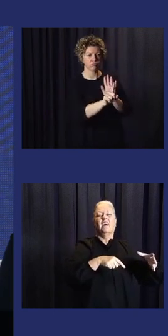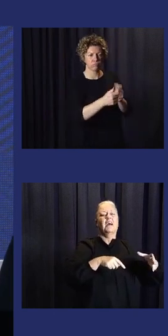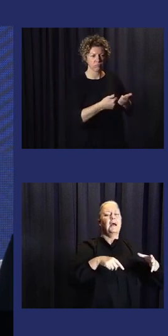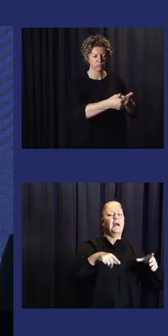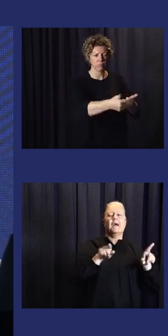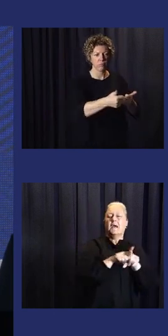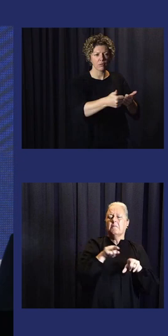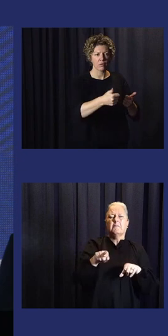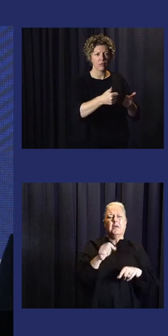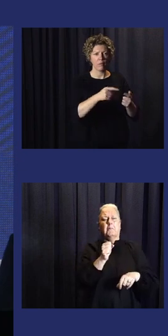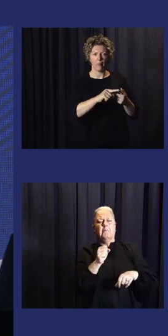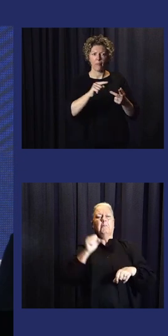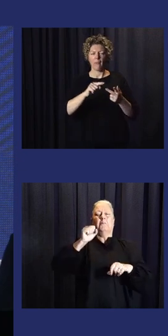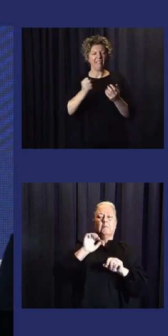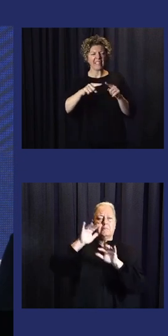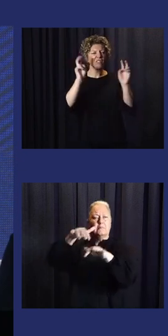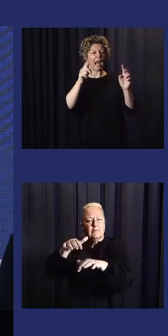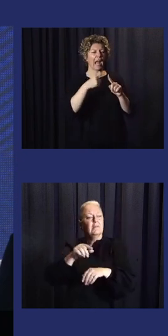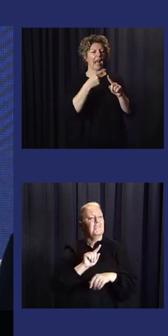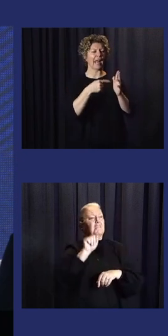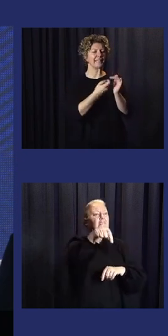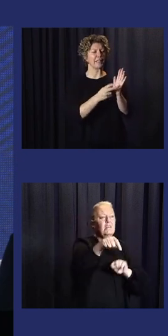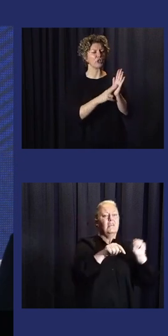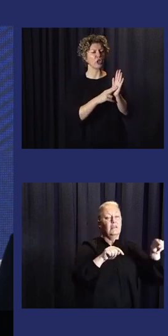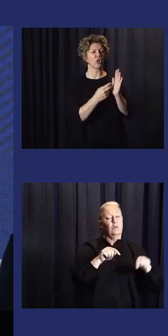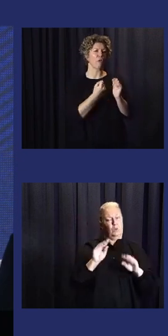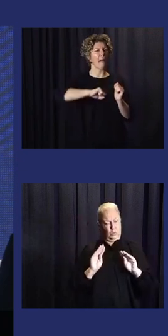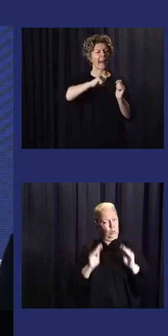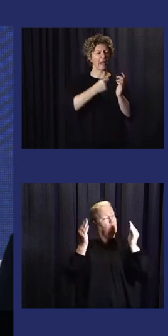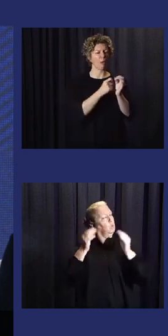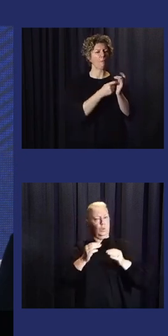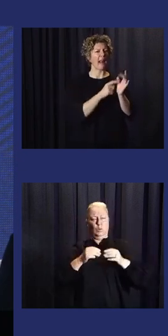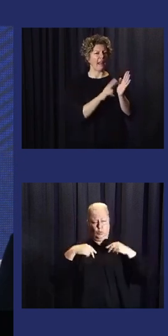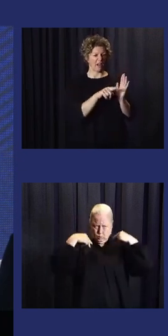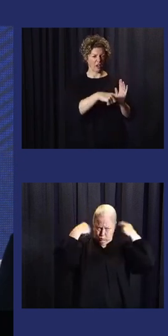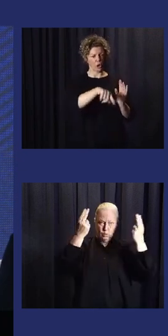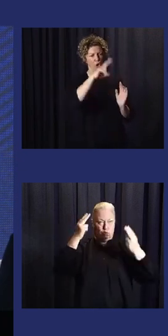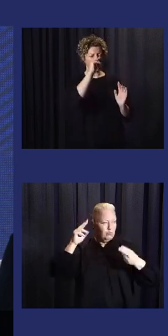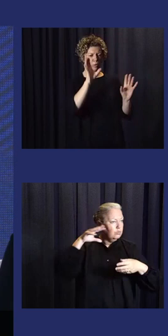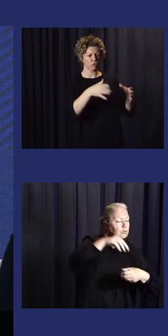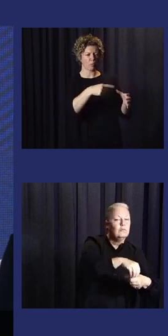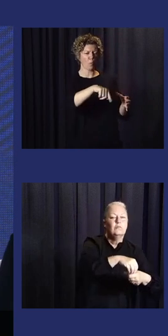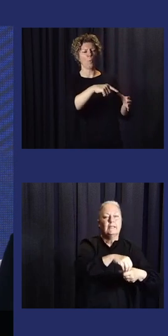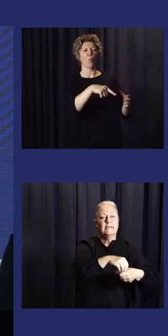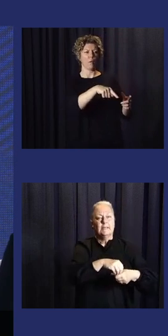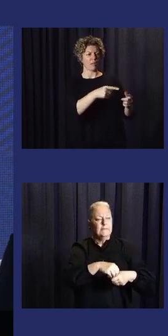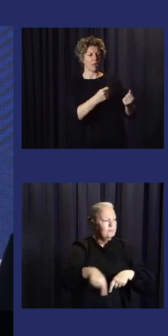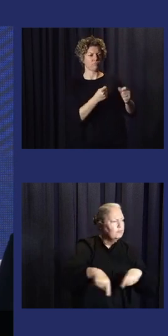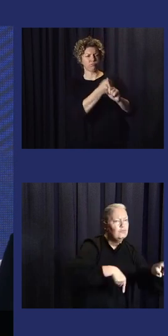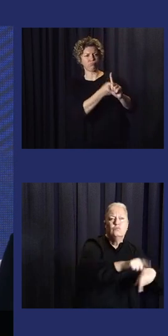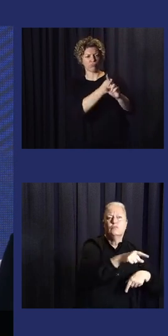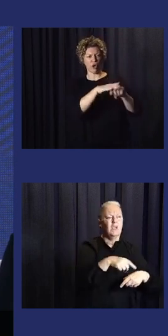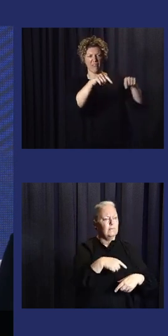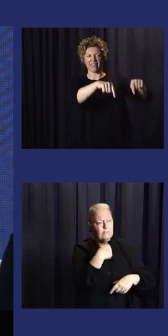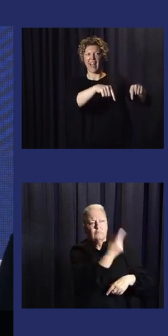the Extinction Rebellion and many others, and youth are participating very, very actively and committedly in all